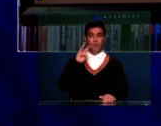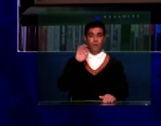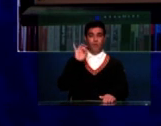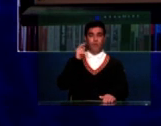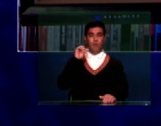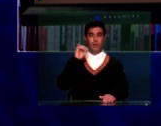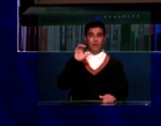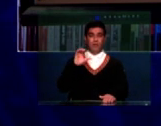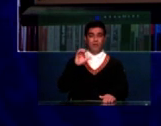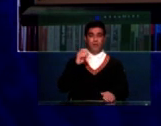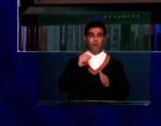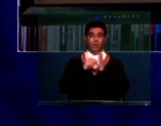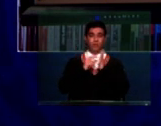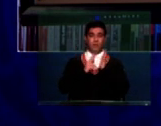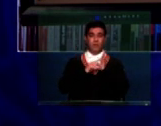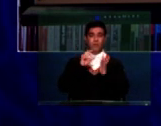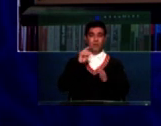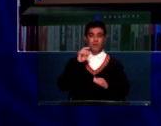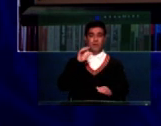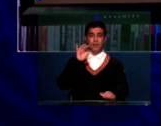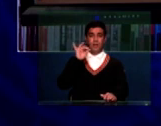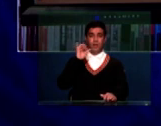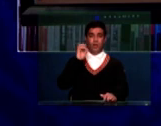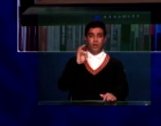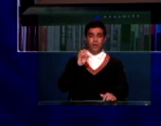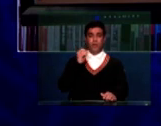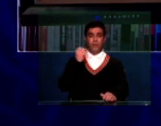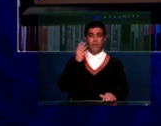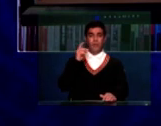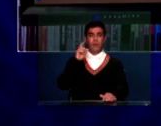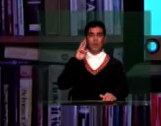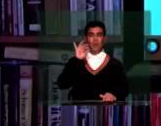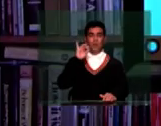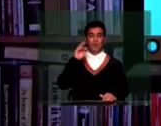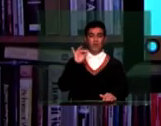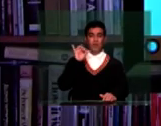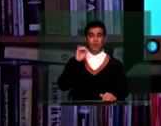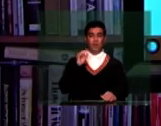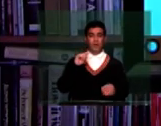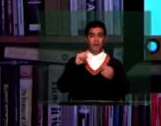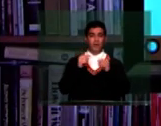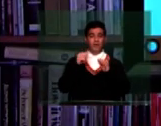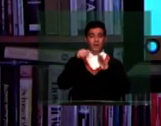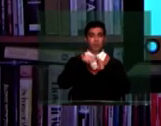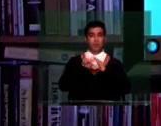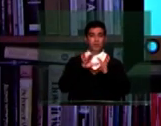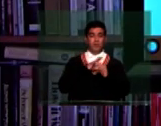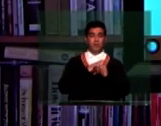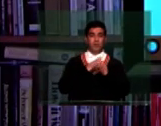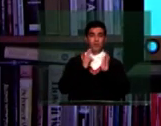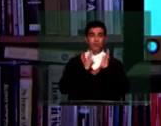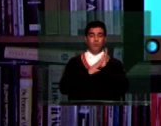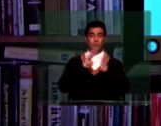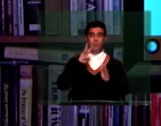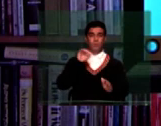oksidi, 18 ta gidroksid iyoni, 5 ta xlorat iyoni reaksiyaga kirishdi. Reaksiya natijasida 9